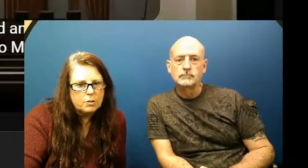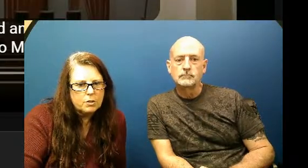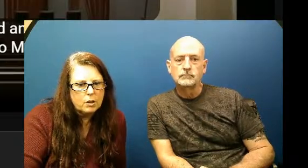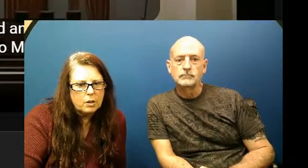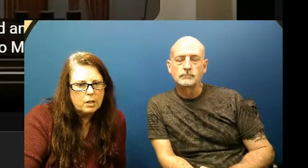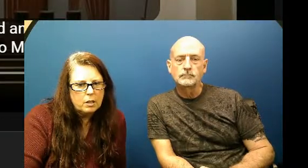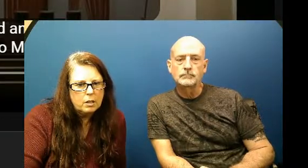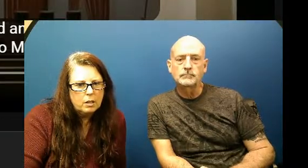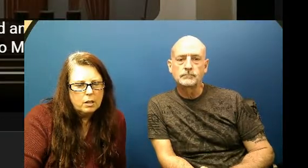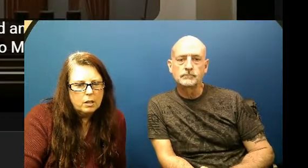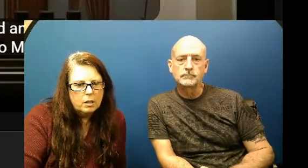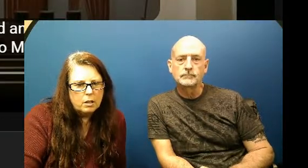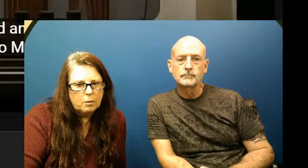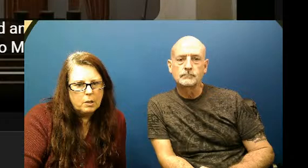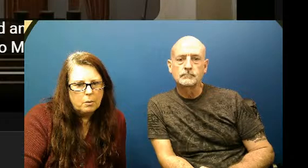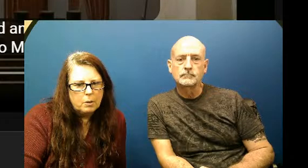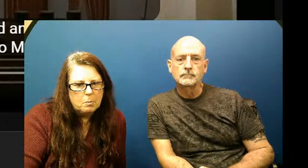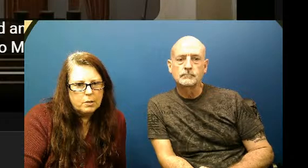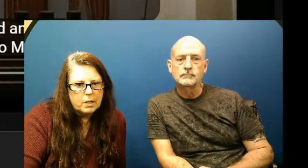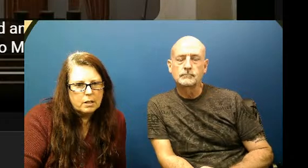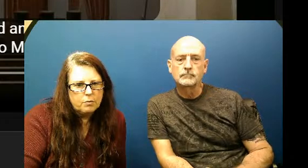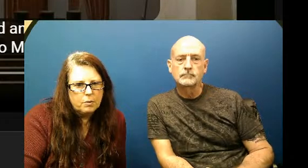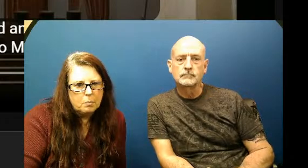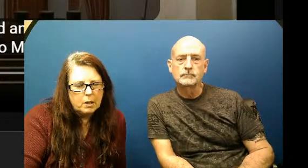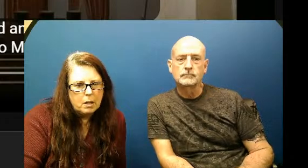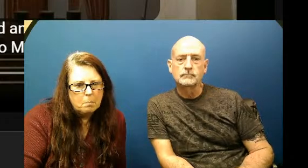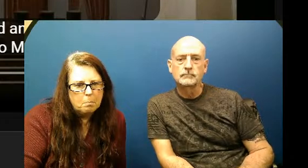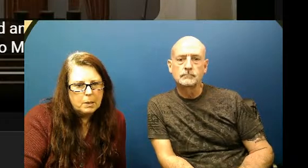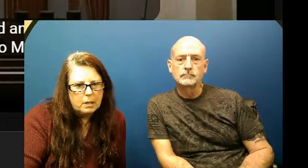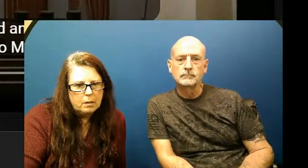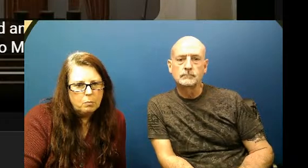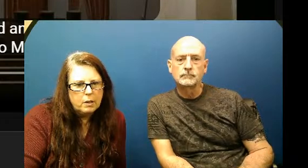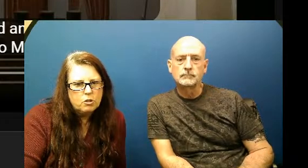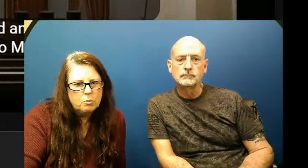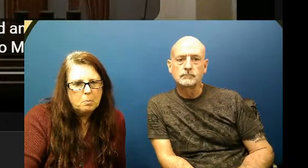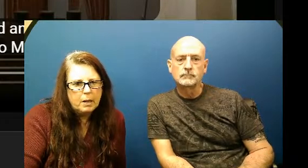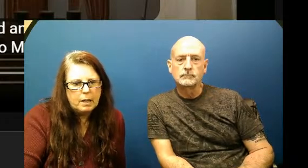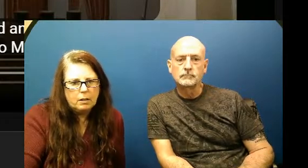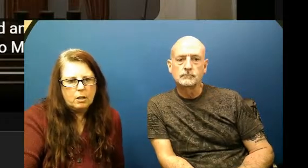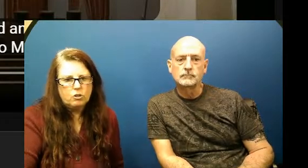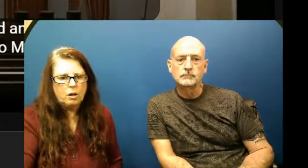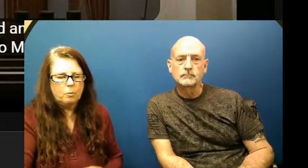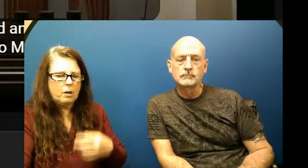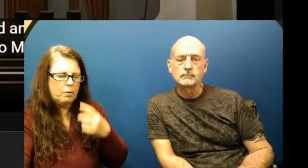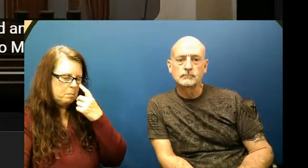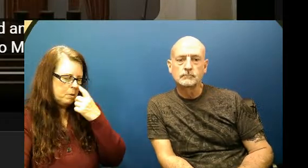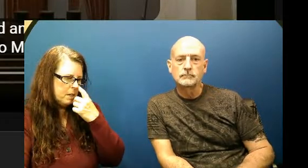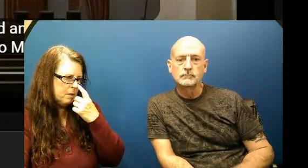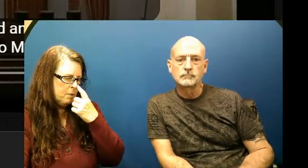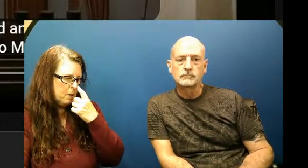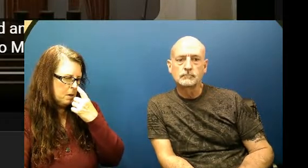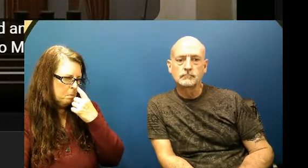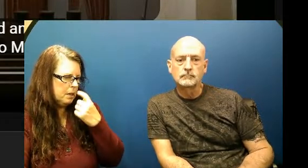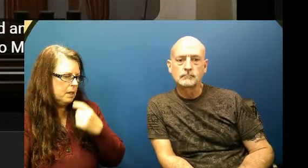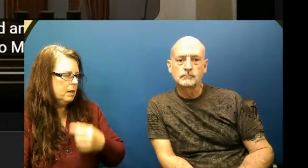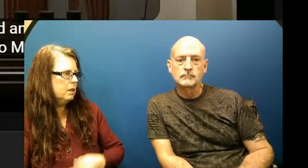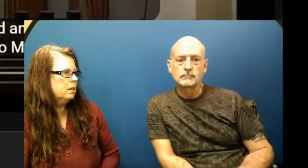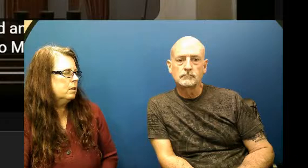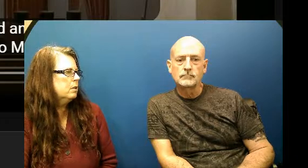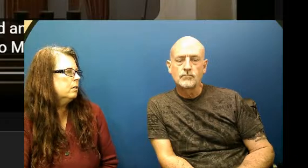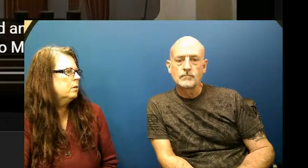video started. Aren't we already protected from the company? What did you mean by that, Launch? Aren't we already protected from the